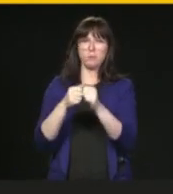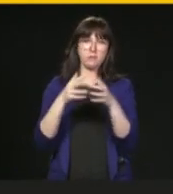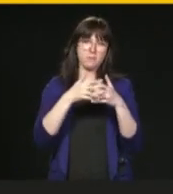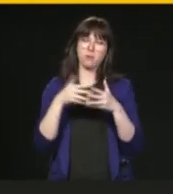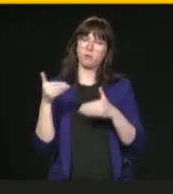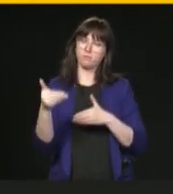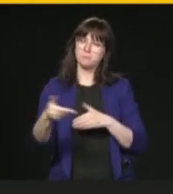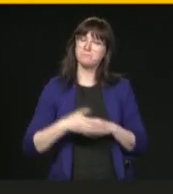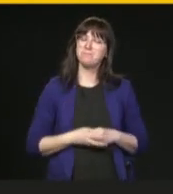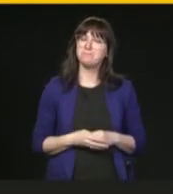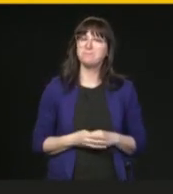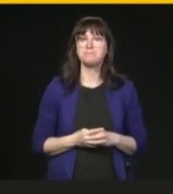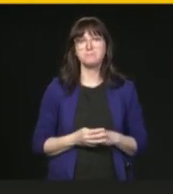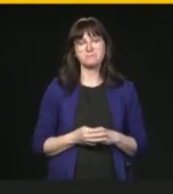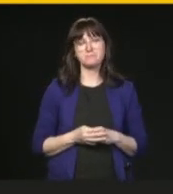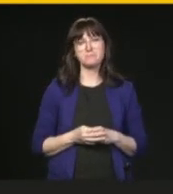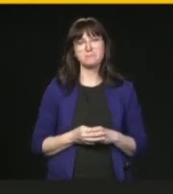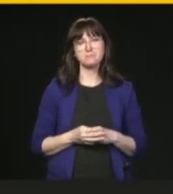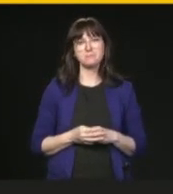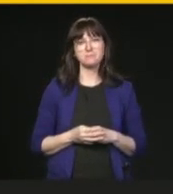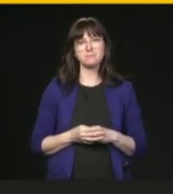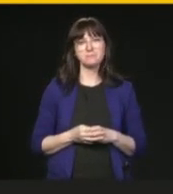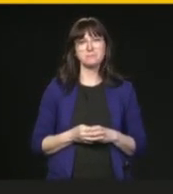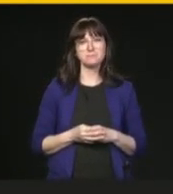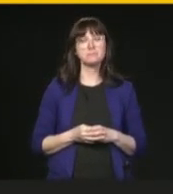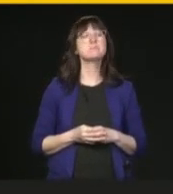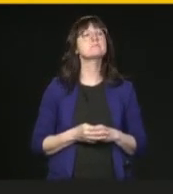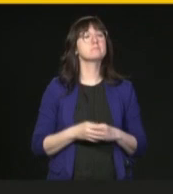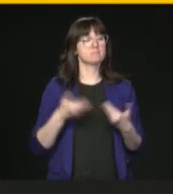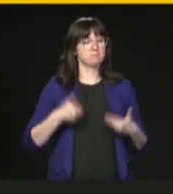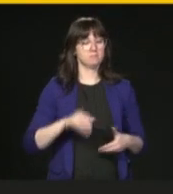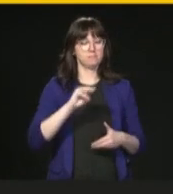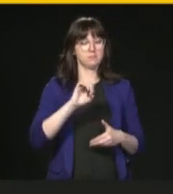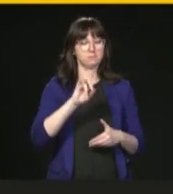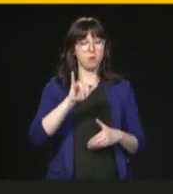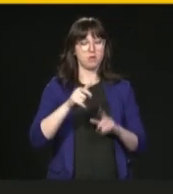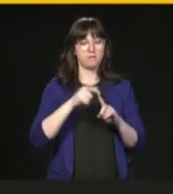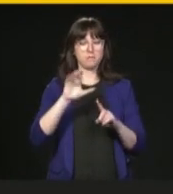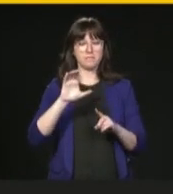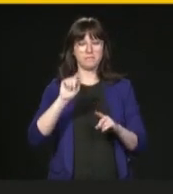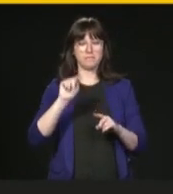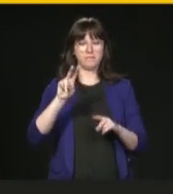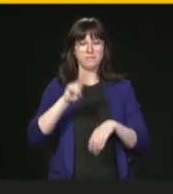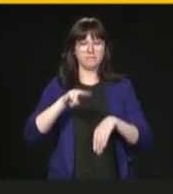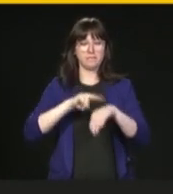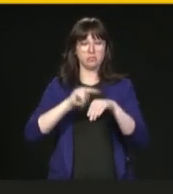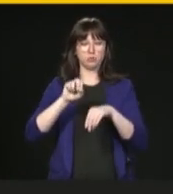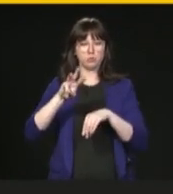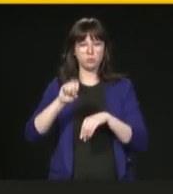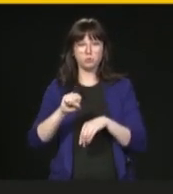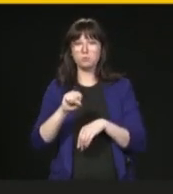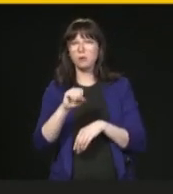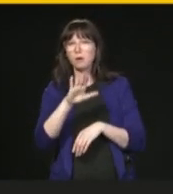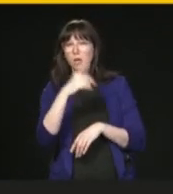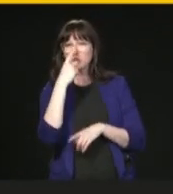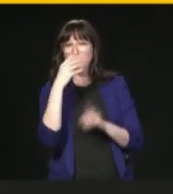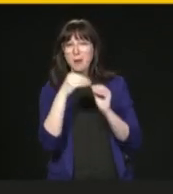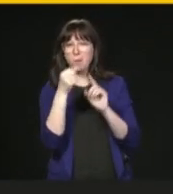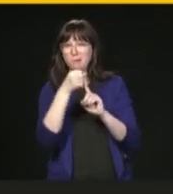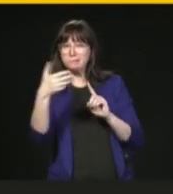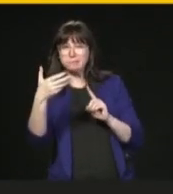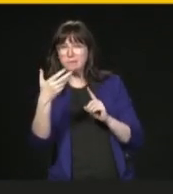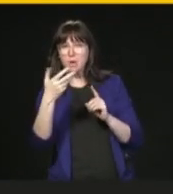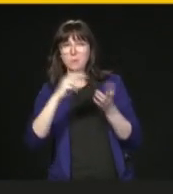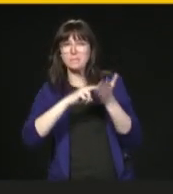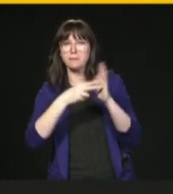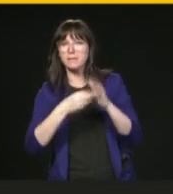States on that very issue. Hi, Prime Minister. Molly Thomas, CTV National News. Can you give us a little bit more clarity on that? I